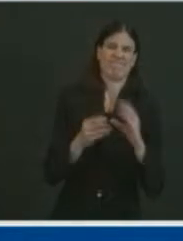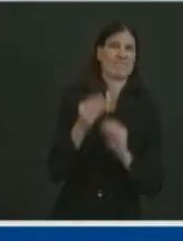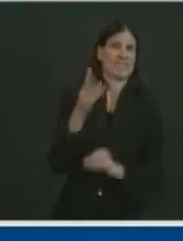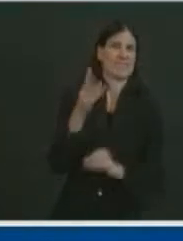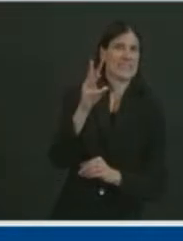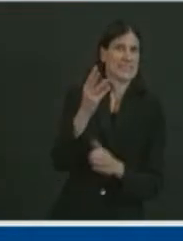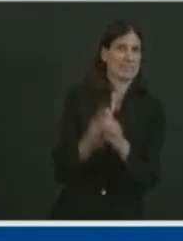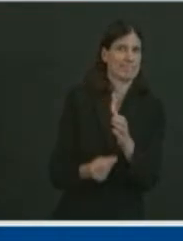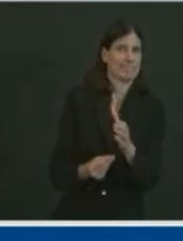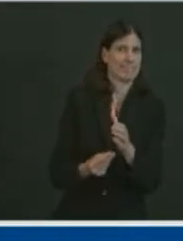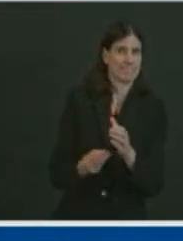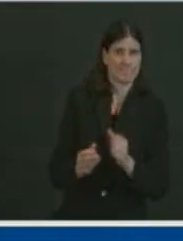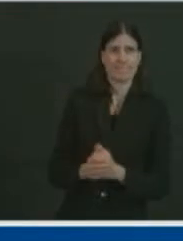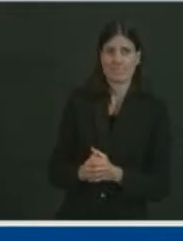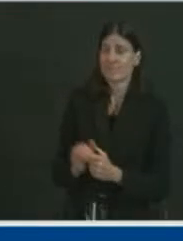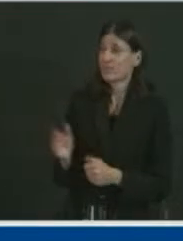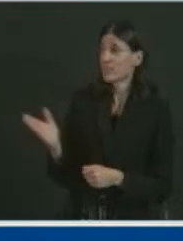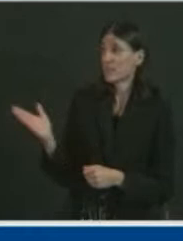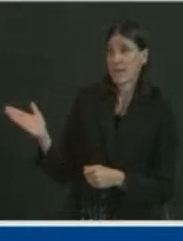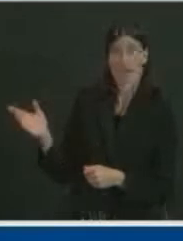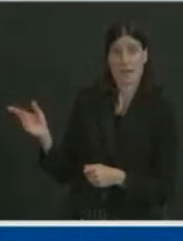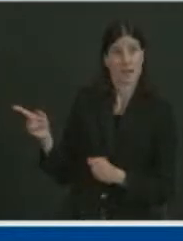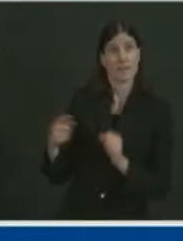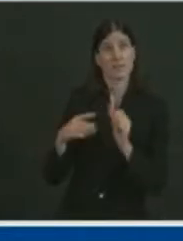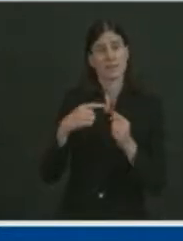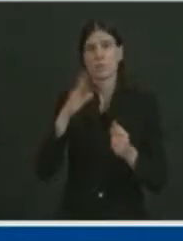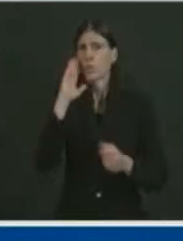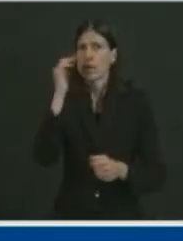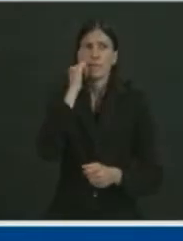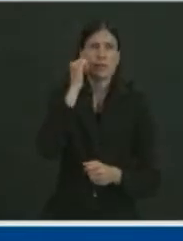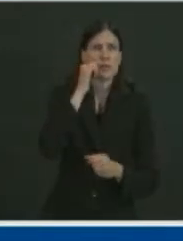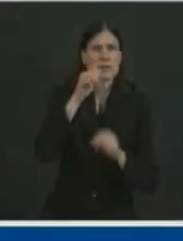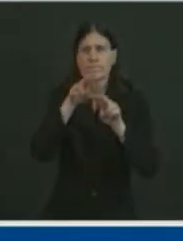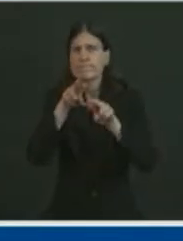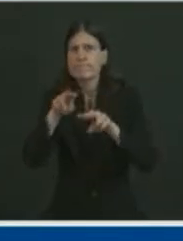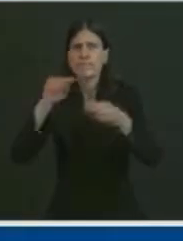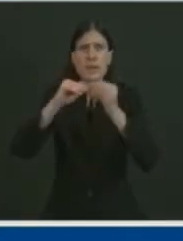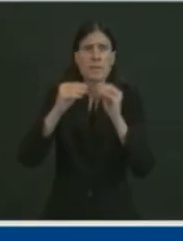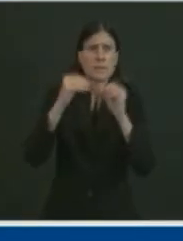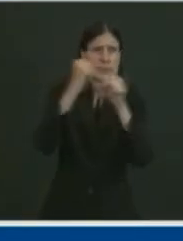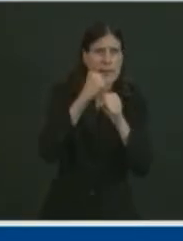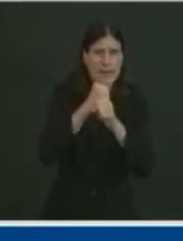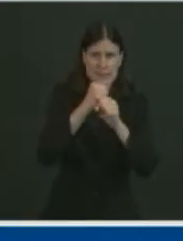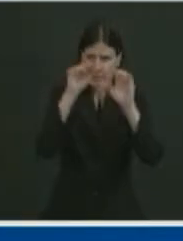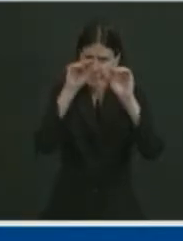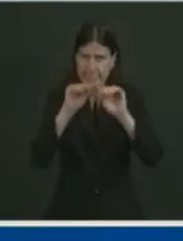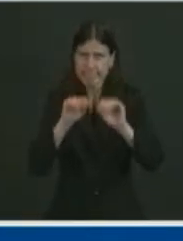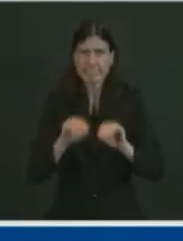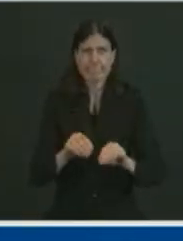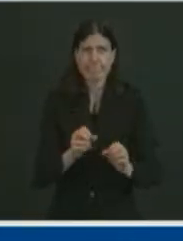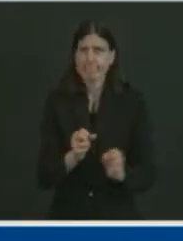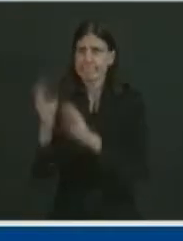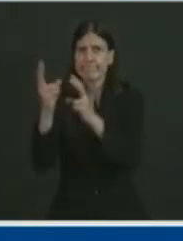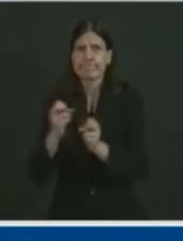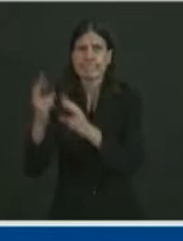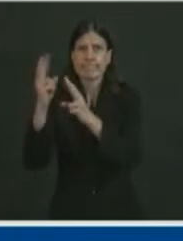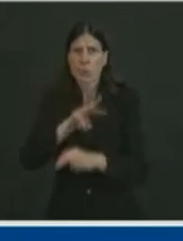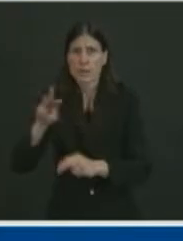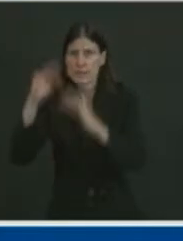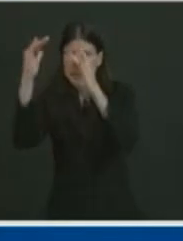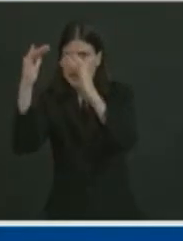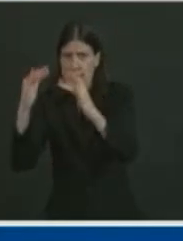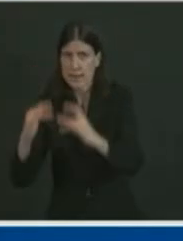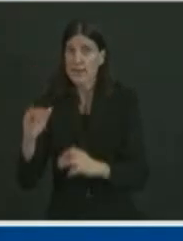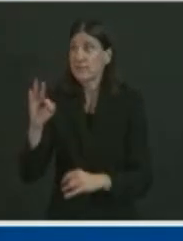you updated. We will be prepared to make changes as necessary if the data changes. But right now, we're